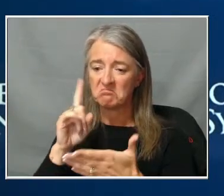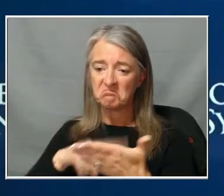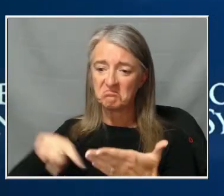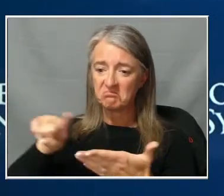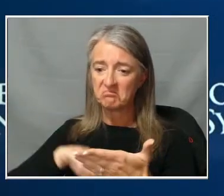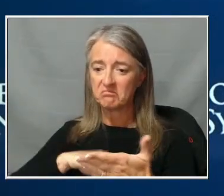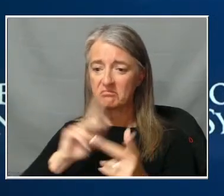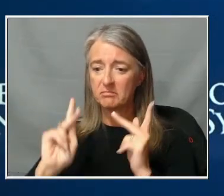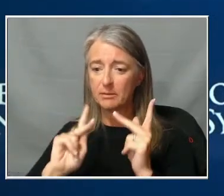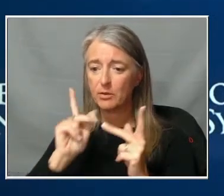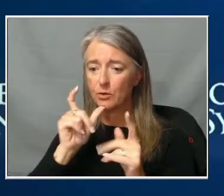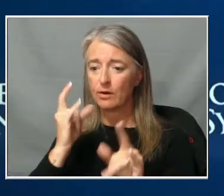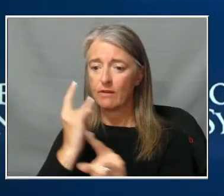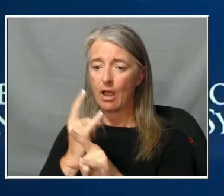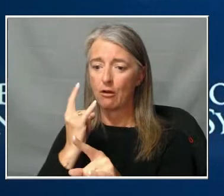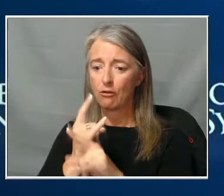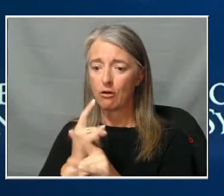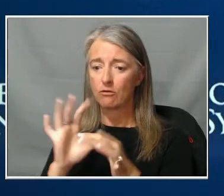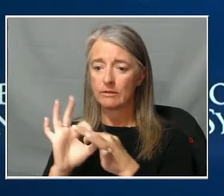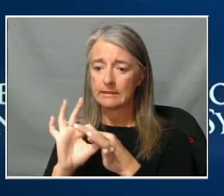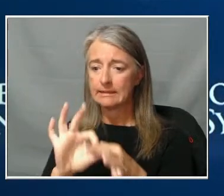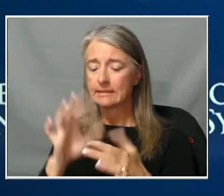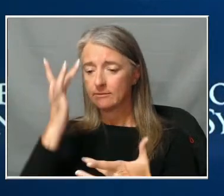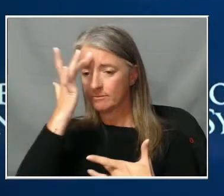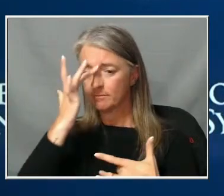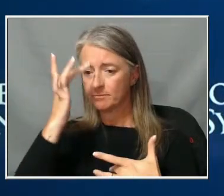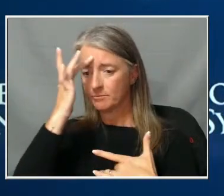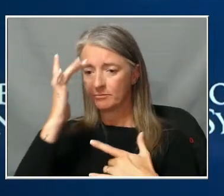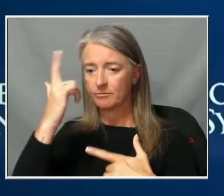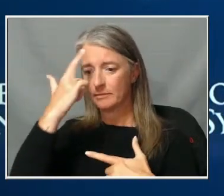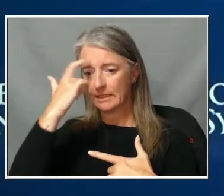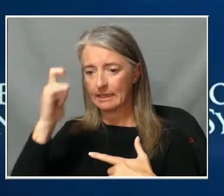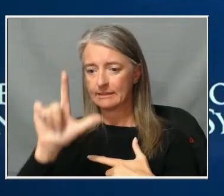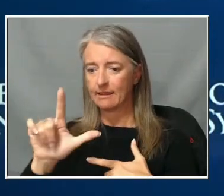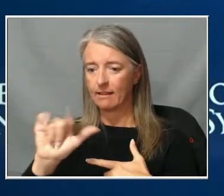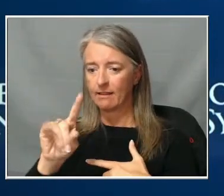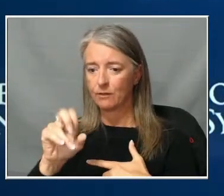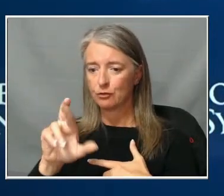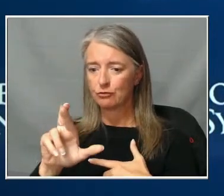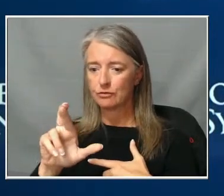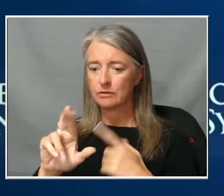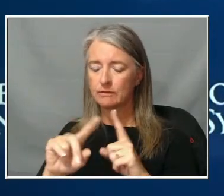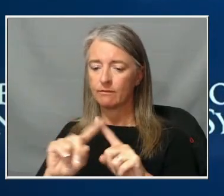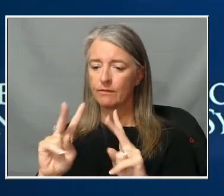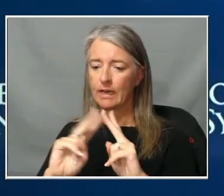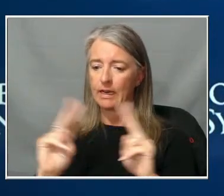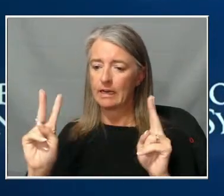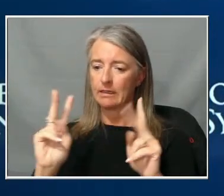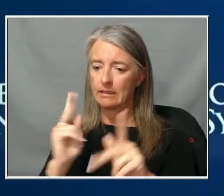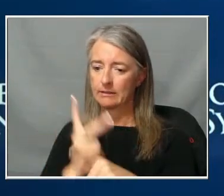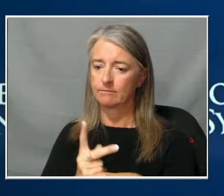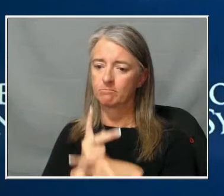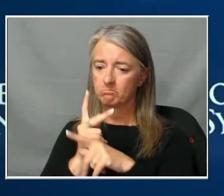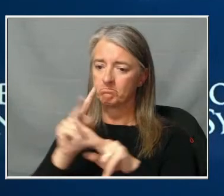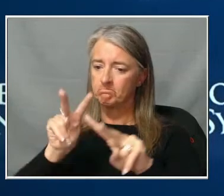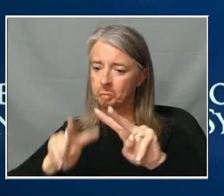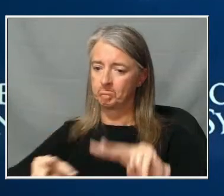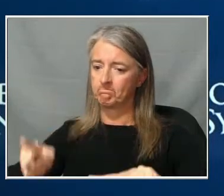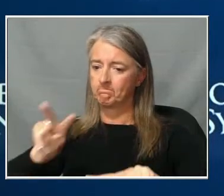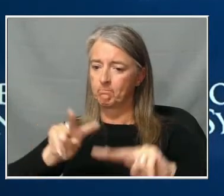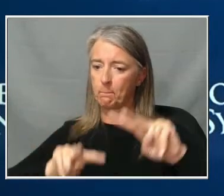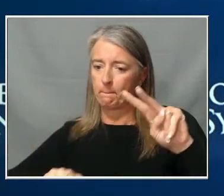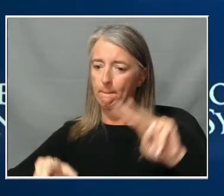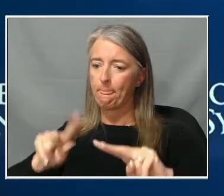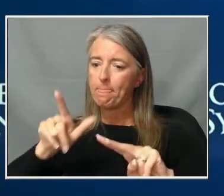alcohol-related liver disease because of the nature of their liver disease, but there's a very careful scrutiny of who